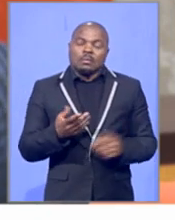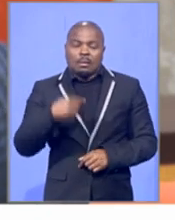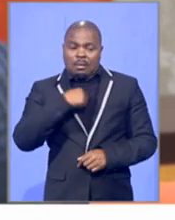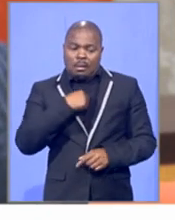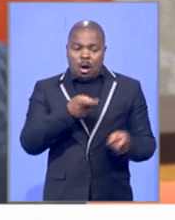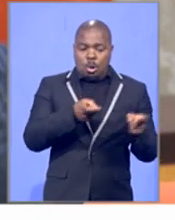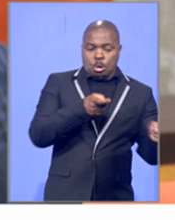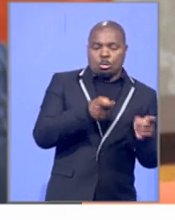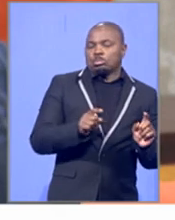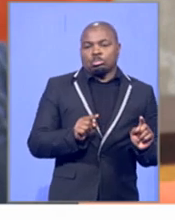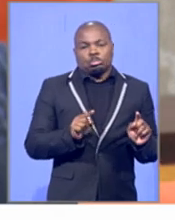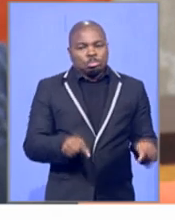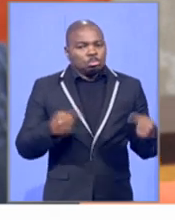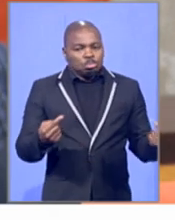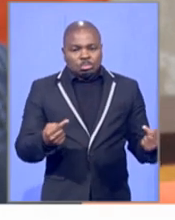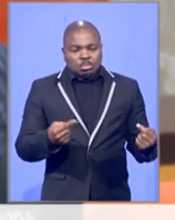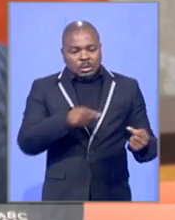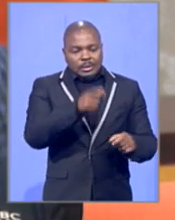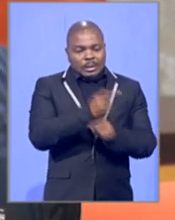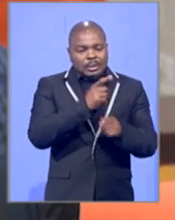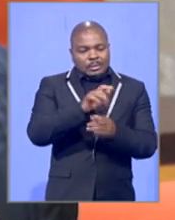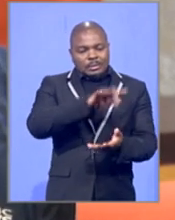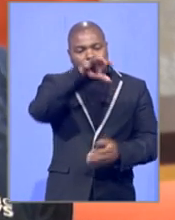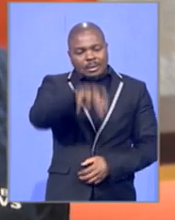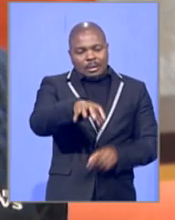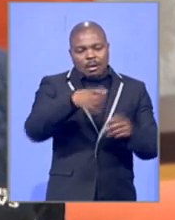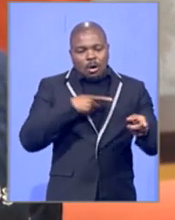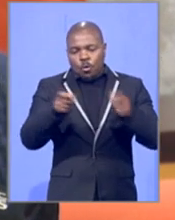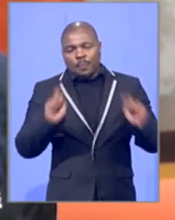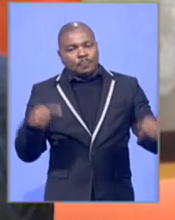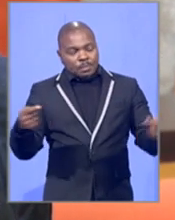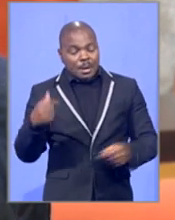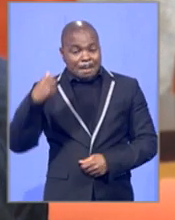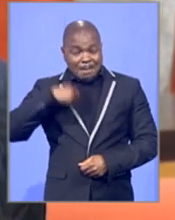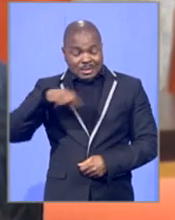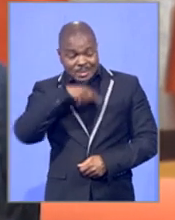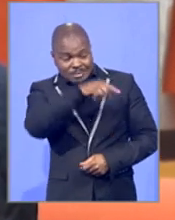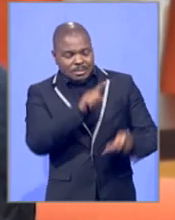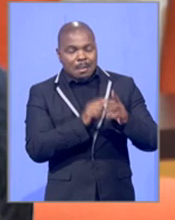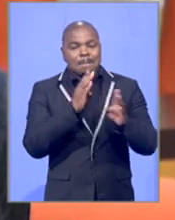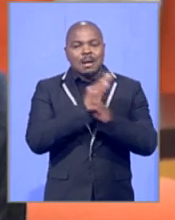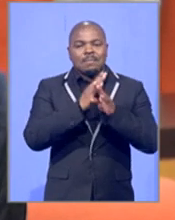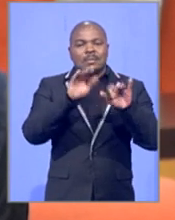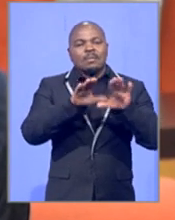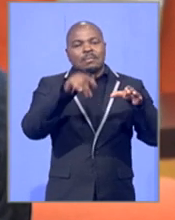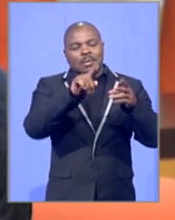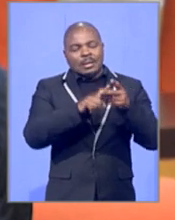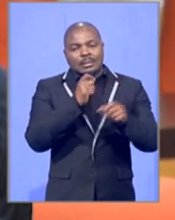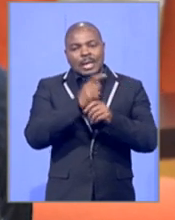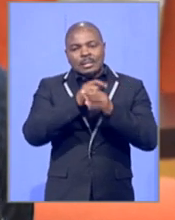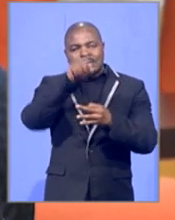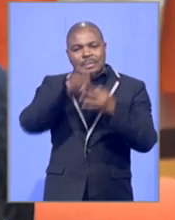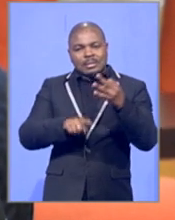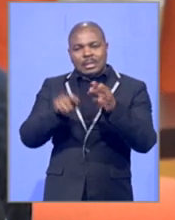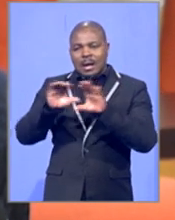no control over the rollout of taxi ranks. It is the municipality, the private sector and the taxi industry.